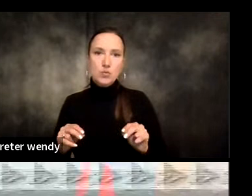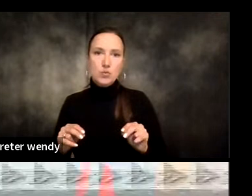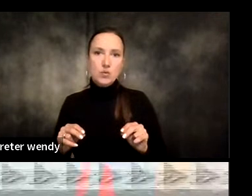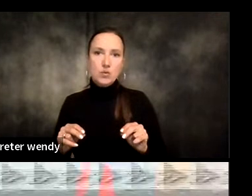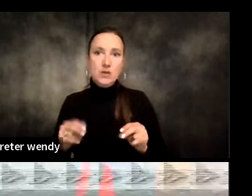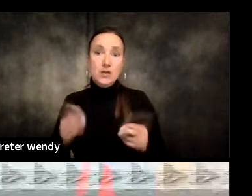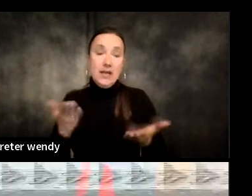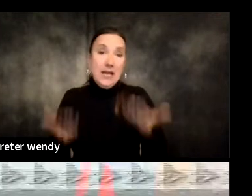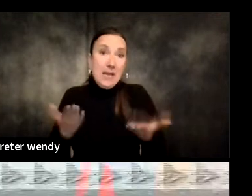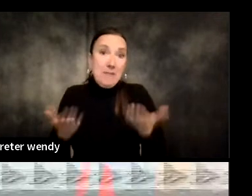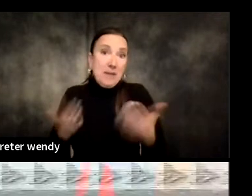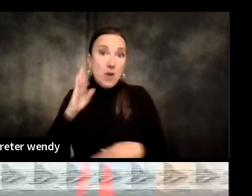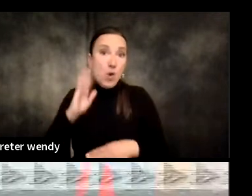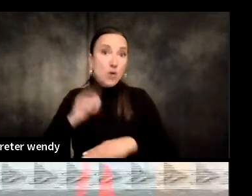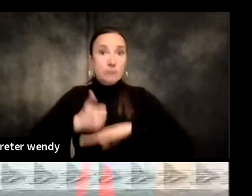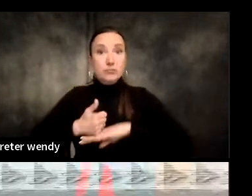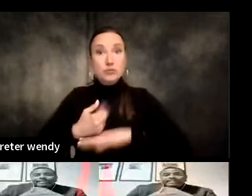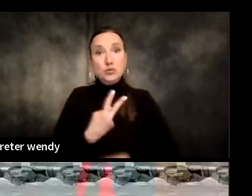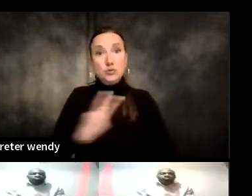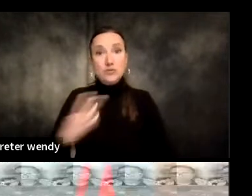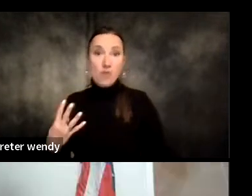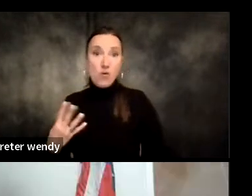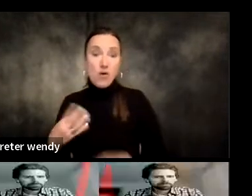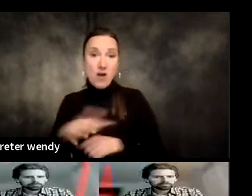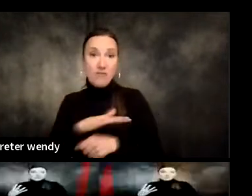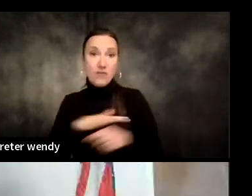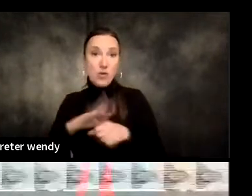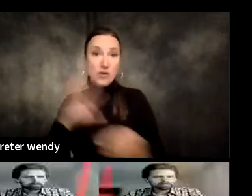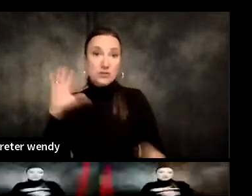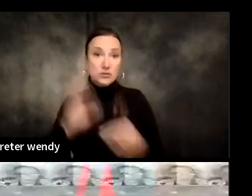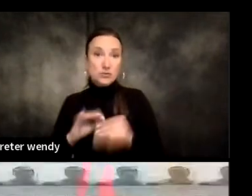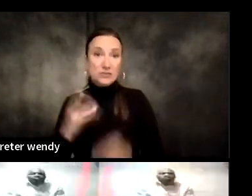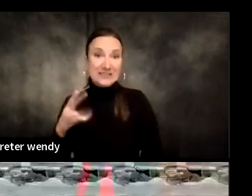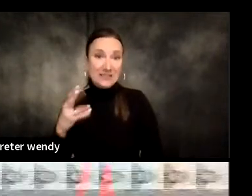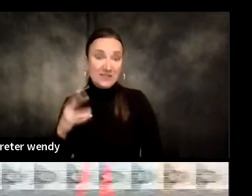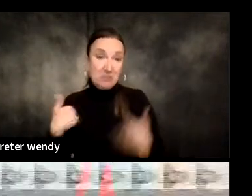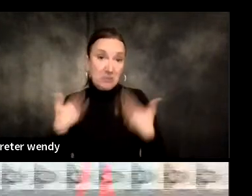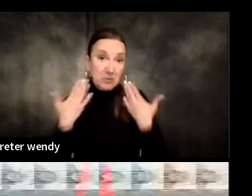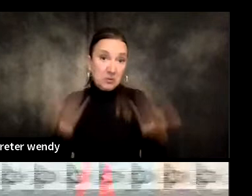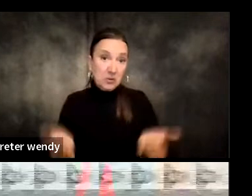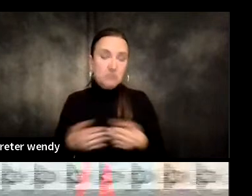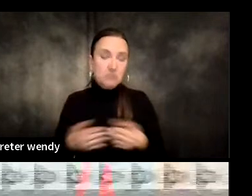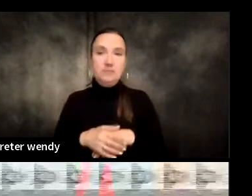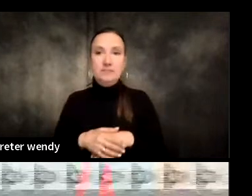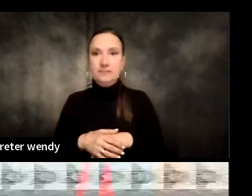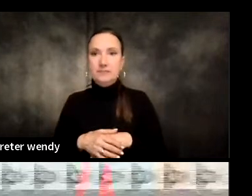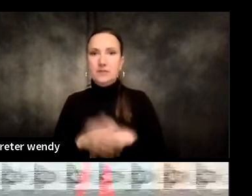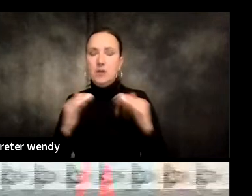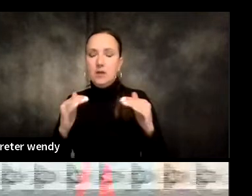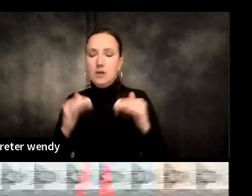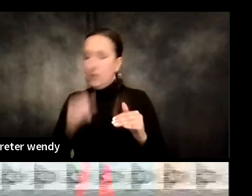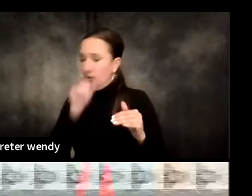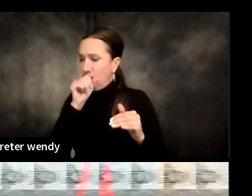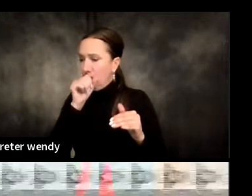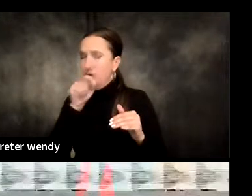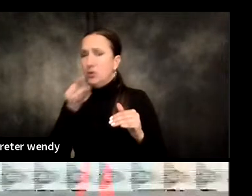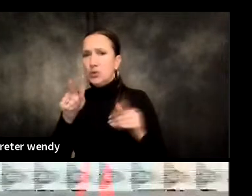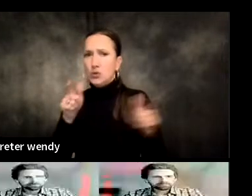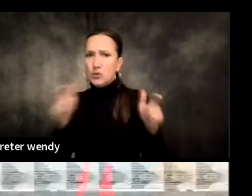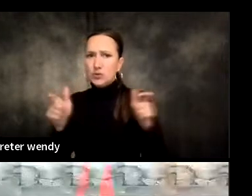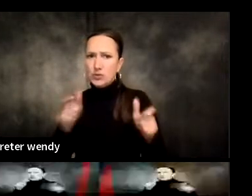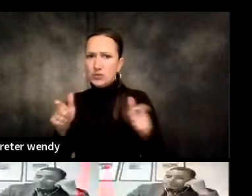to 4 of those 17 locations. Okay, and then I know that you're the director